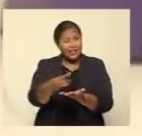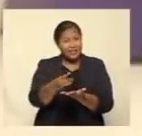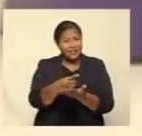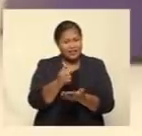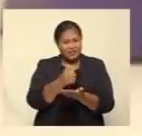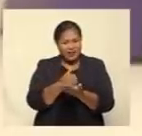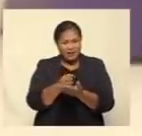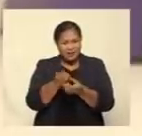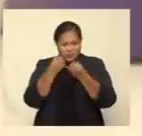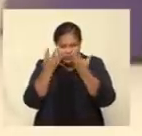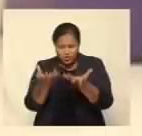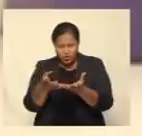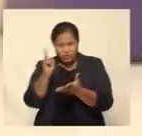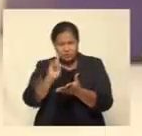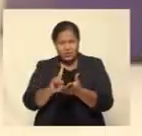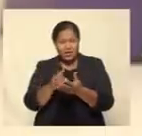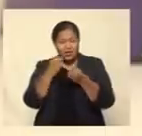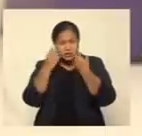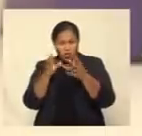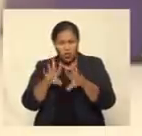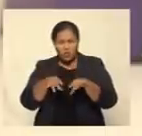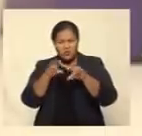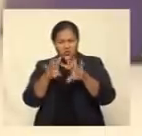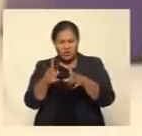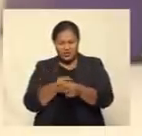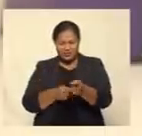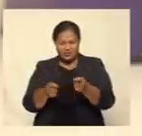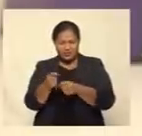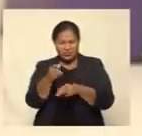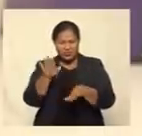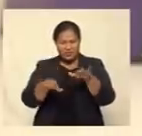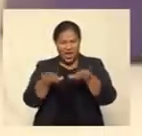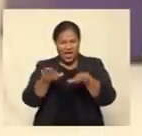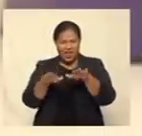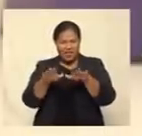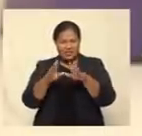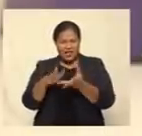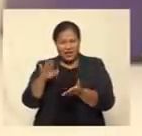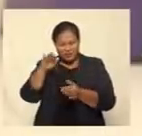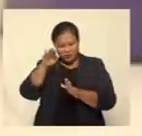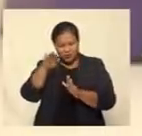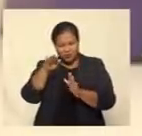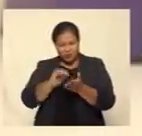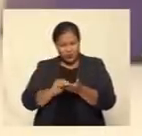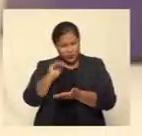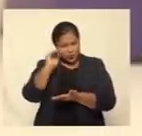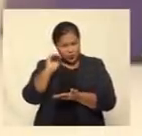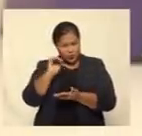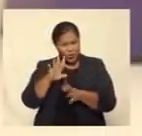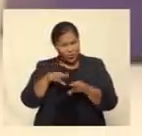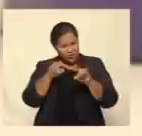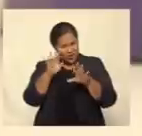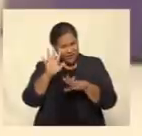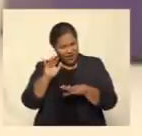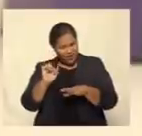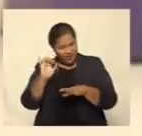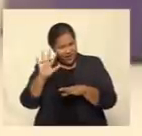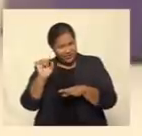showed Australia trade balance for March recorded a surplus of Australian $5.574